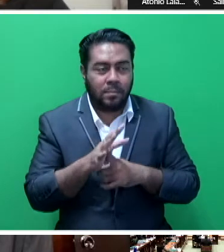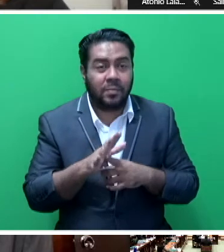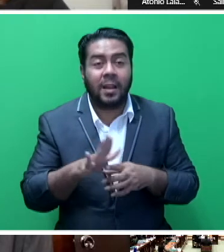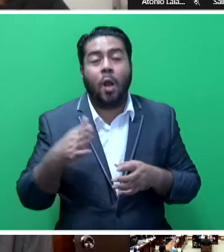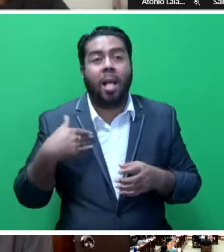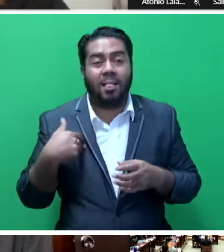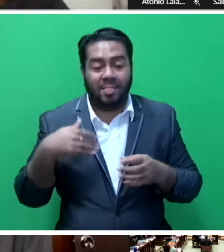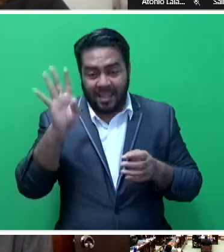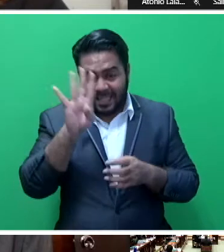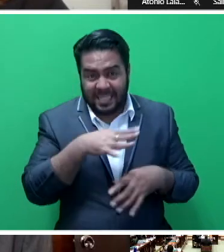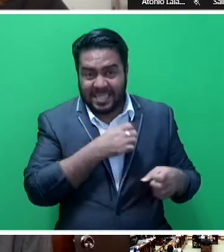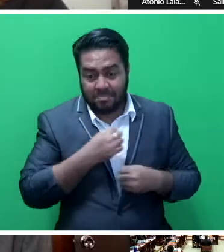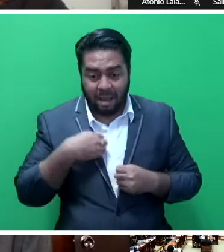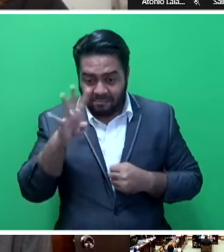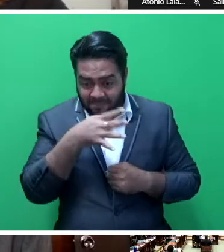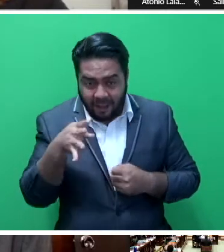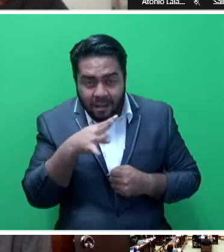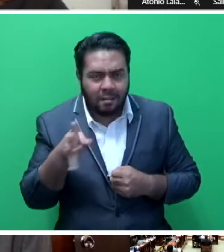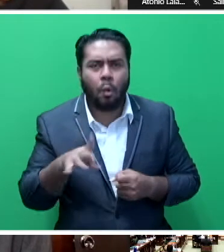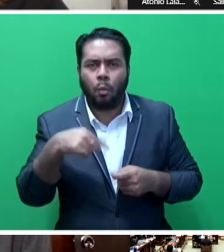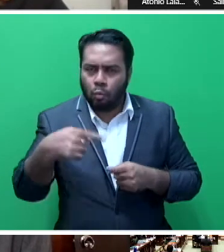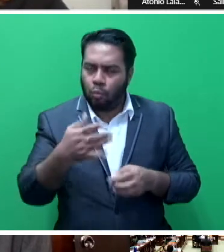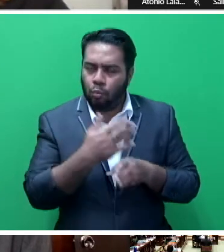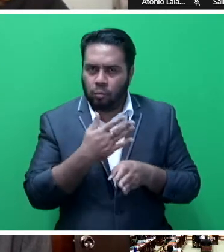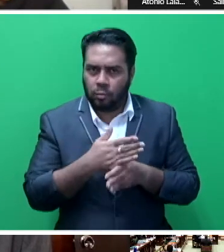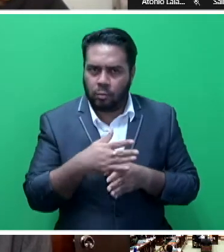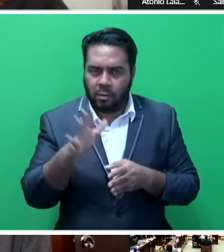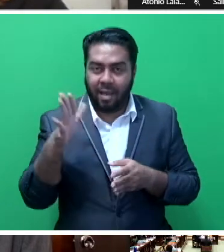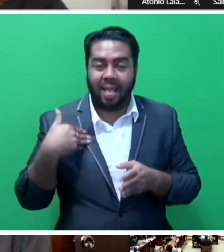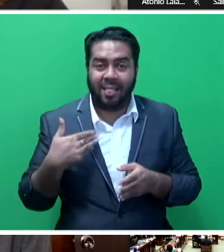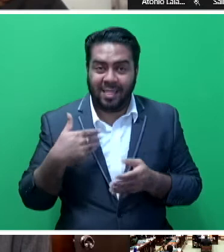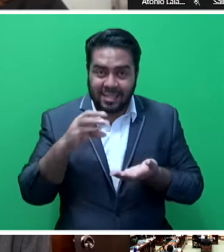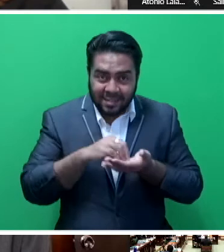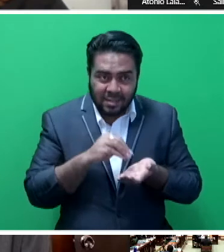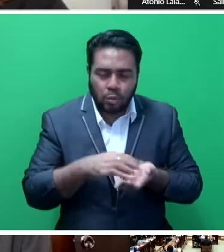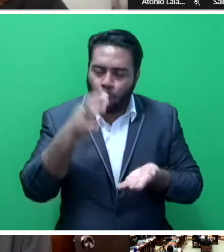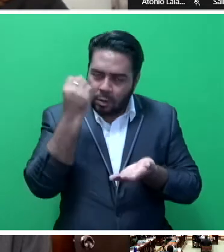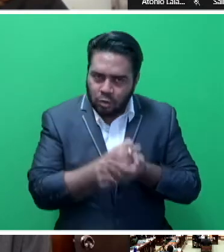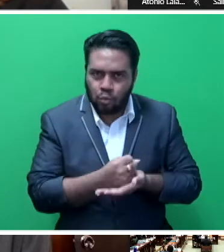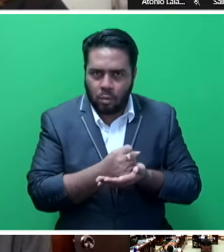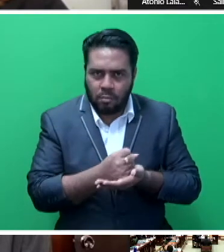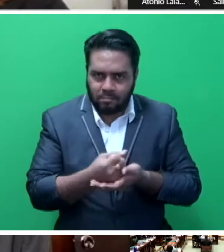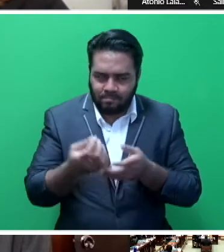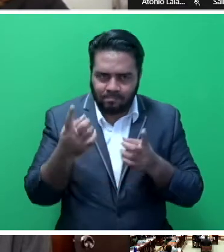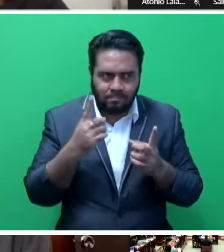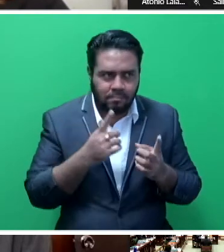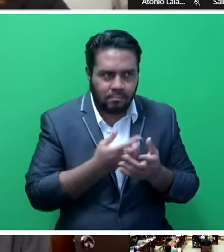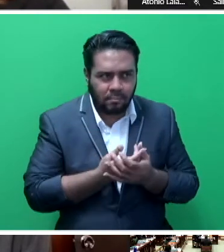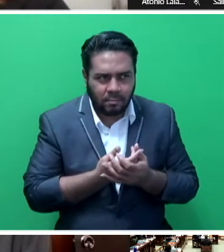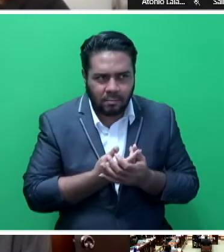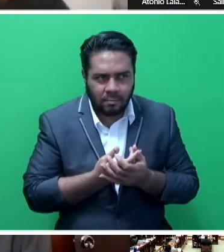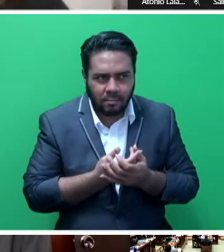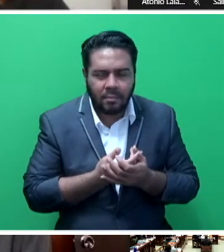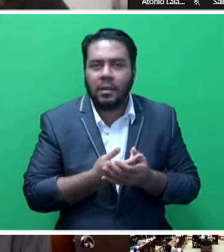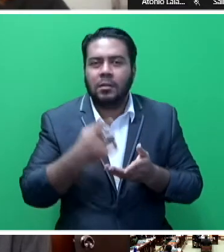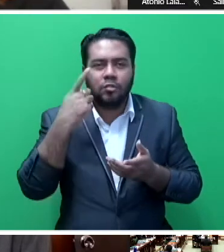continue with the environmental health services of ensuring that we mitigate for the resurgence of